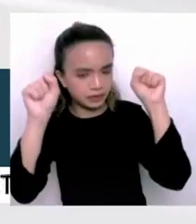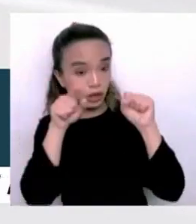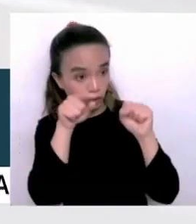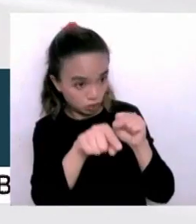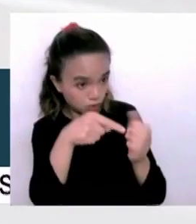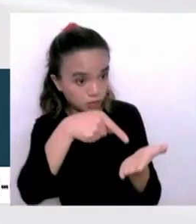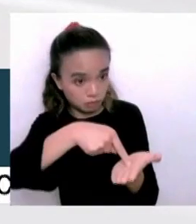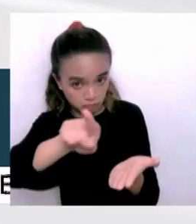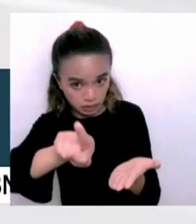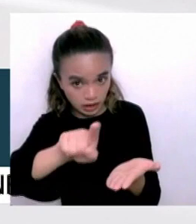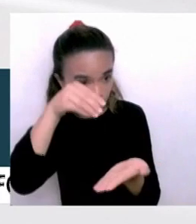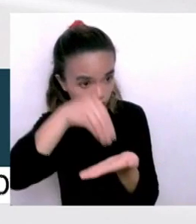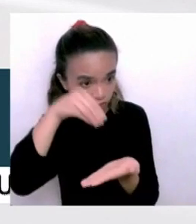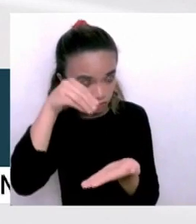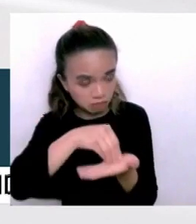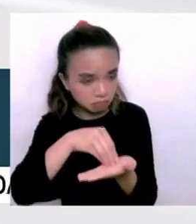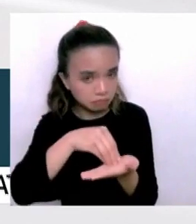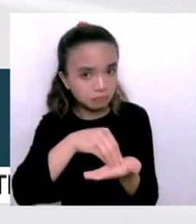pay